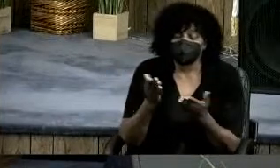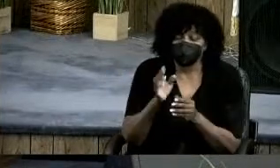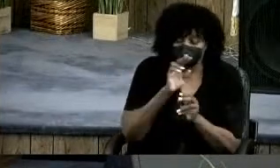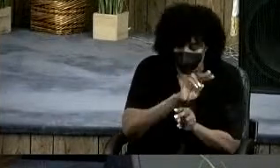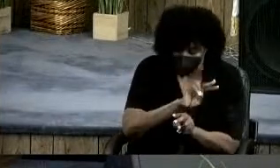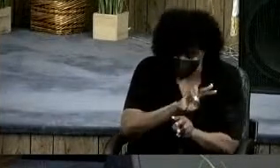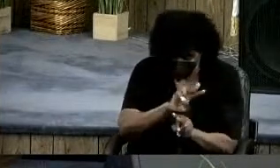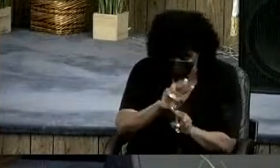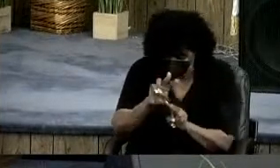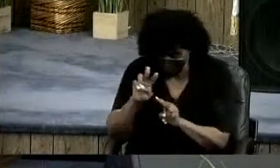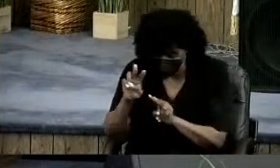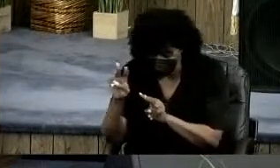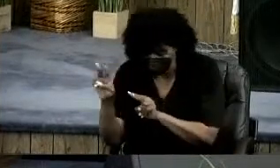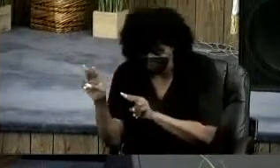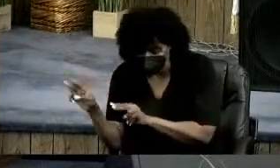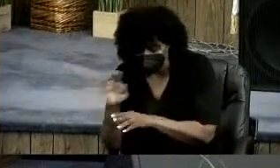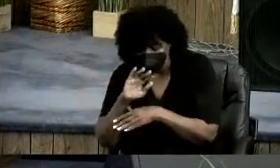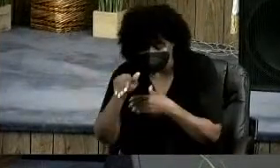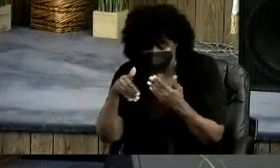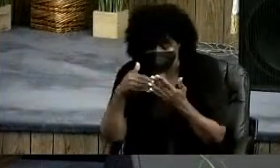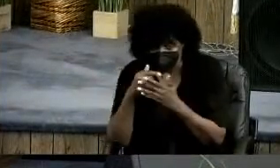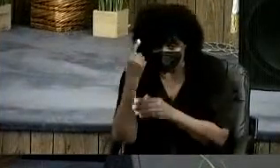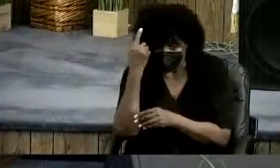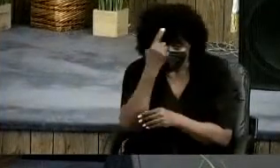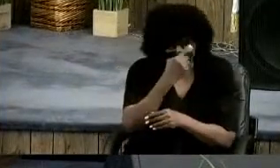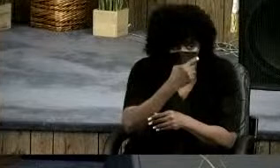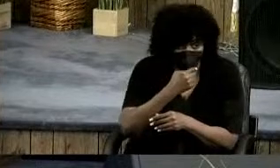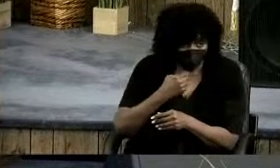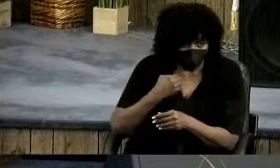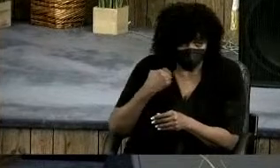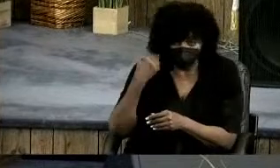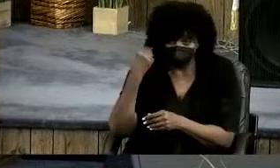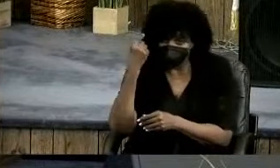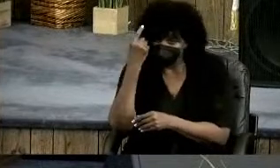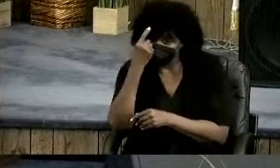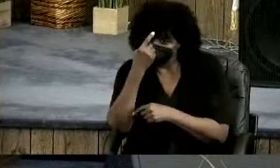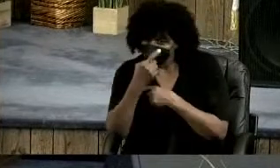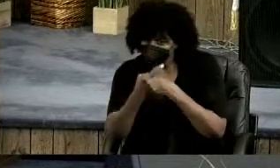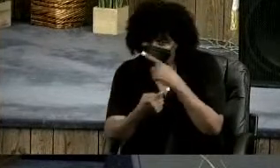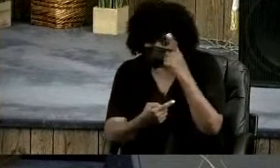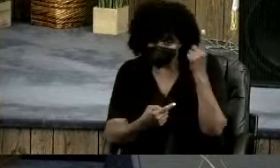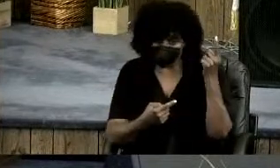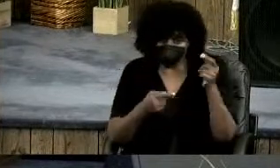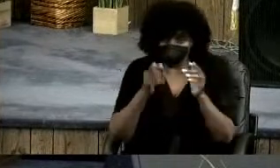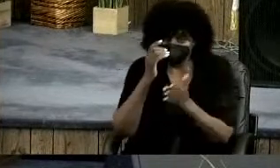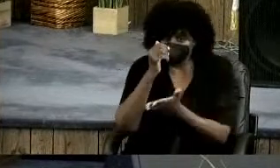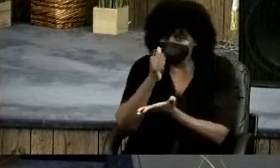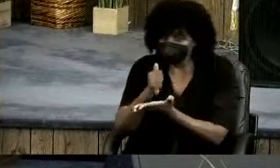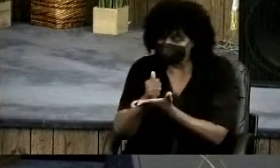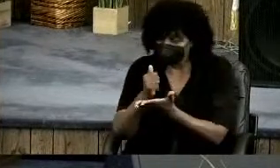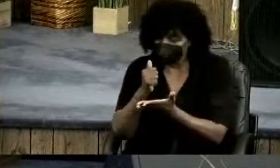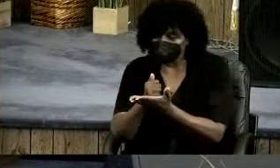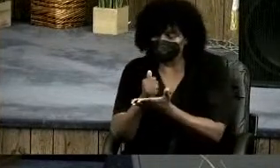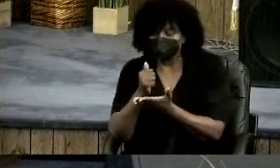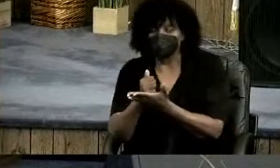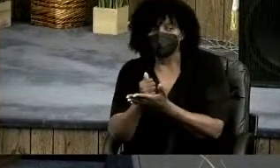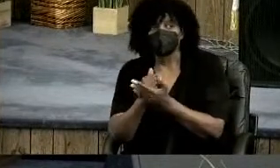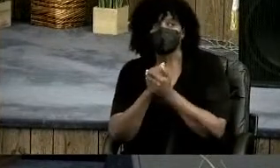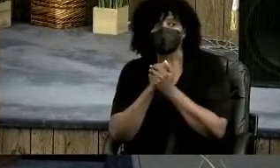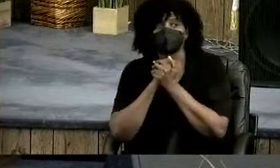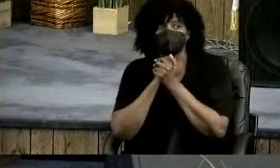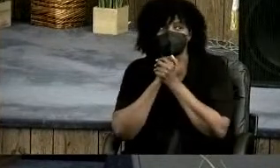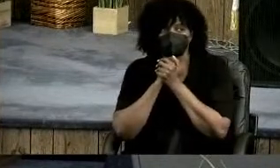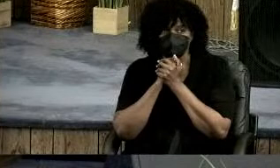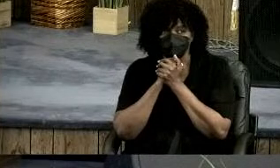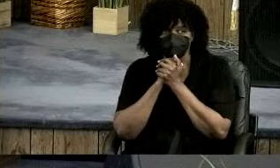your smiling faces. Praise the Lord. I can see them right through the mask. Amen. Amen. Amen. Speaking of that,